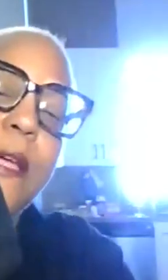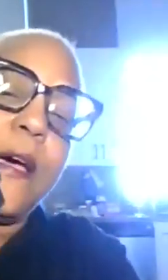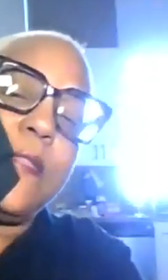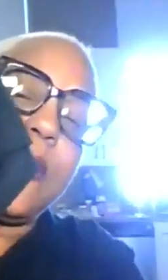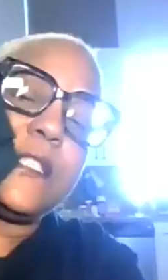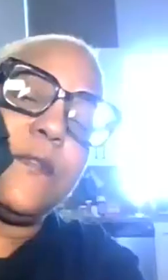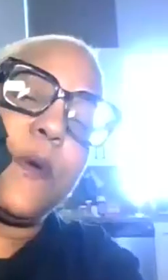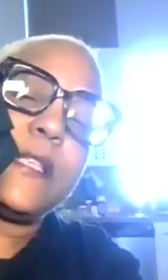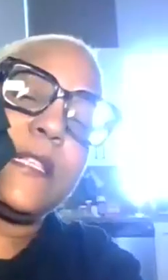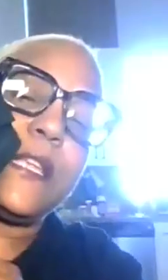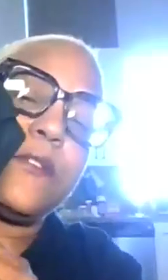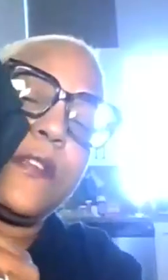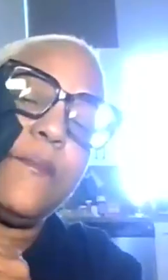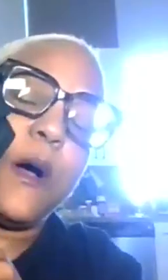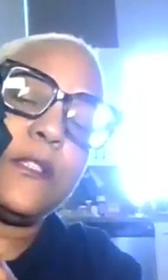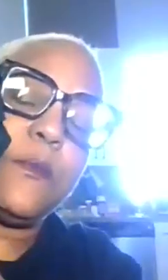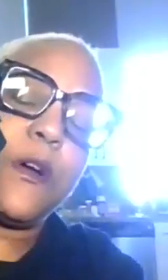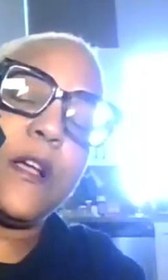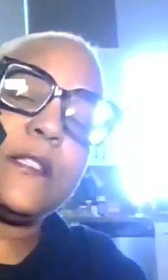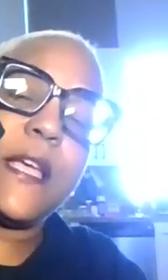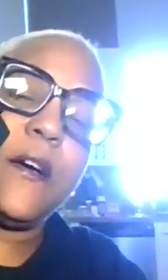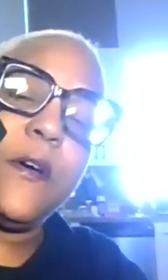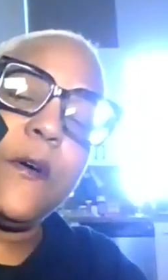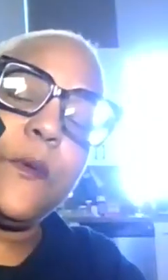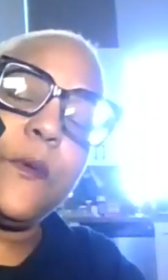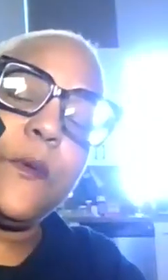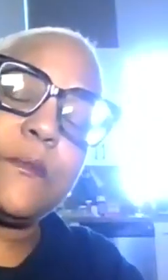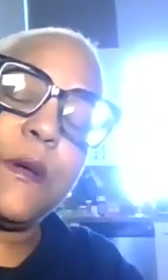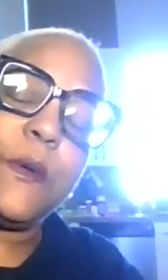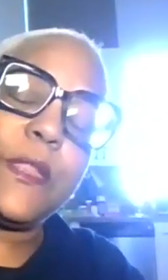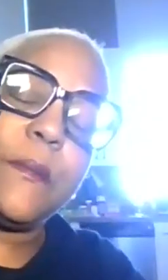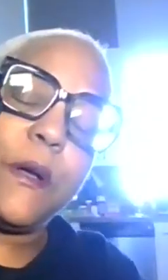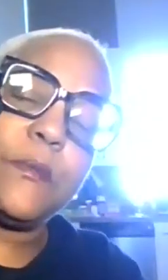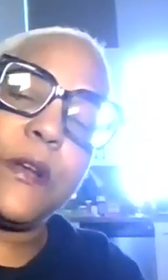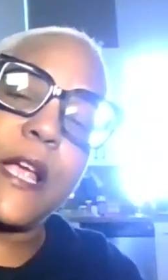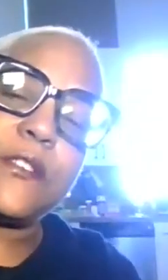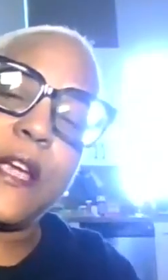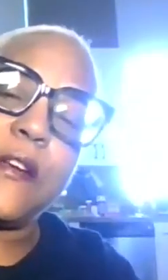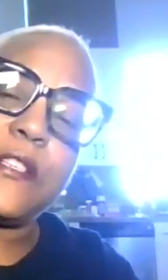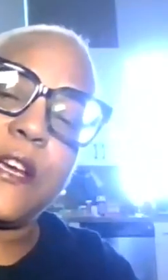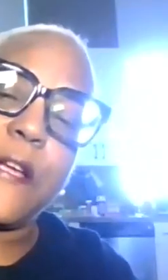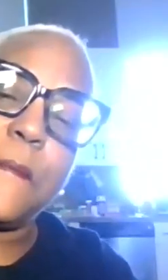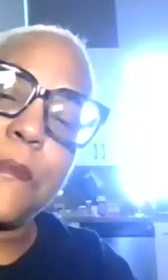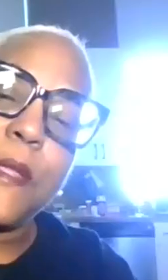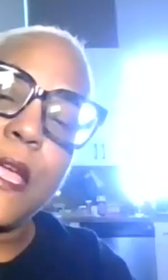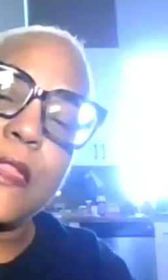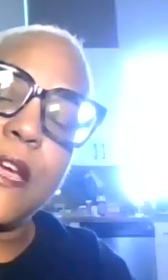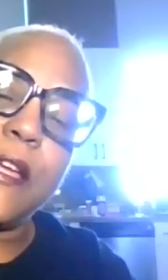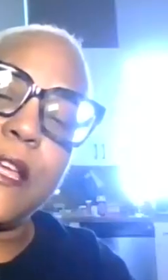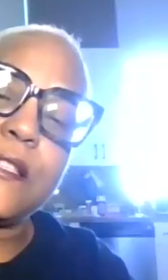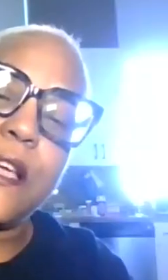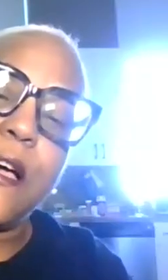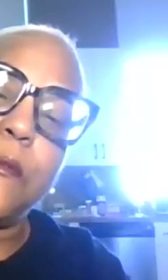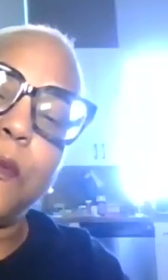commemorate the civil rights leaders of Baltimore on sale with the Baltimore National Heritage Area.